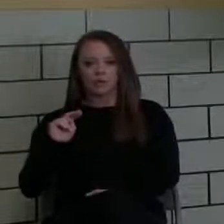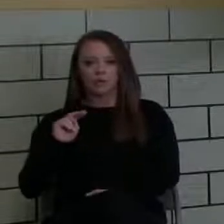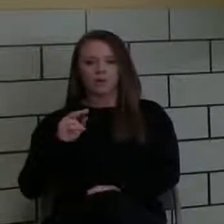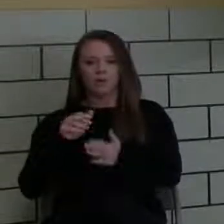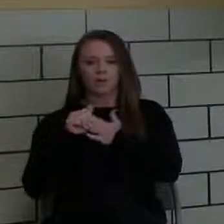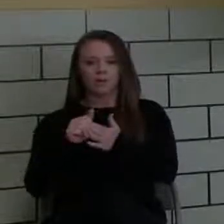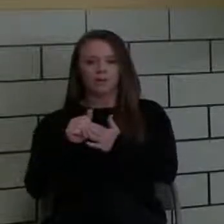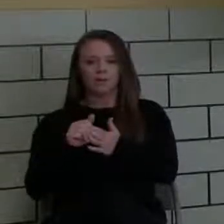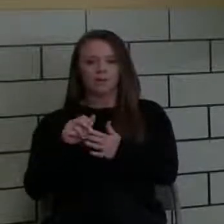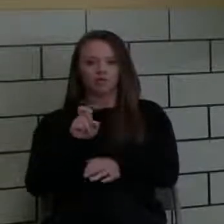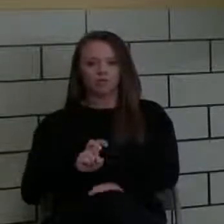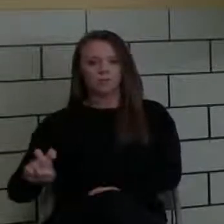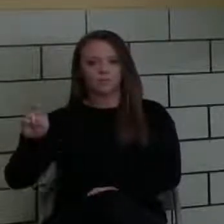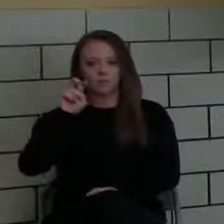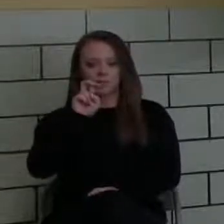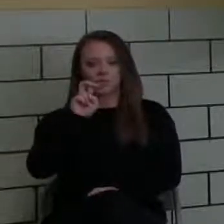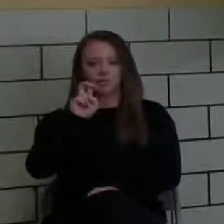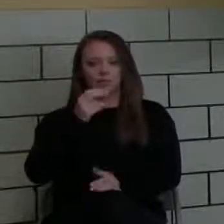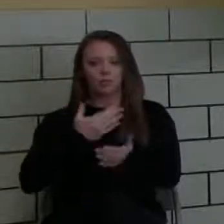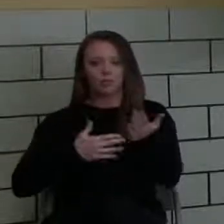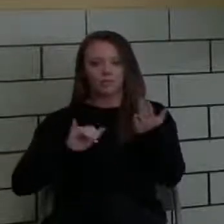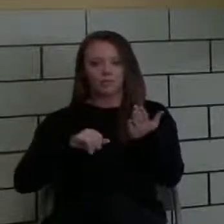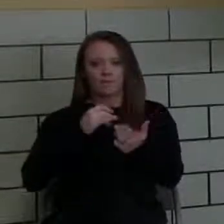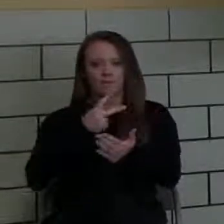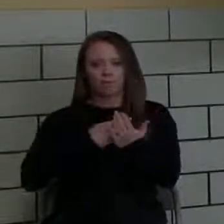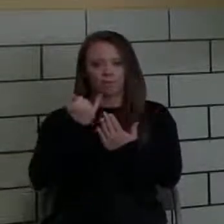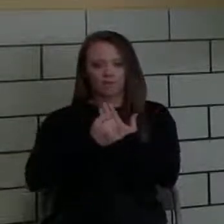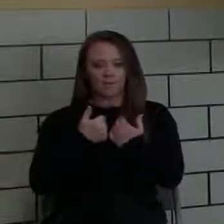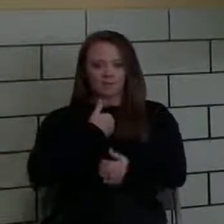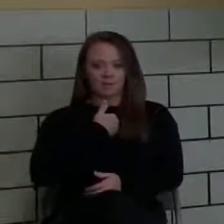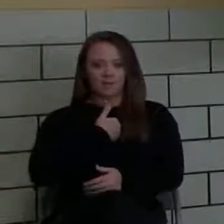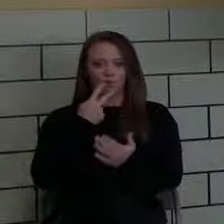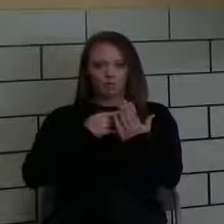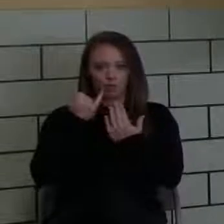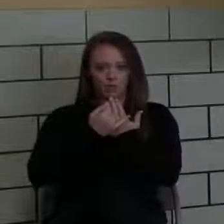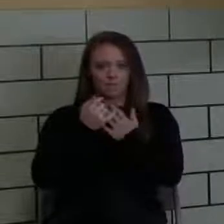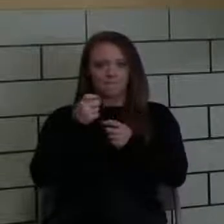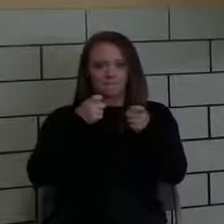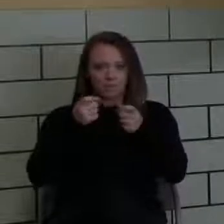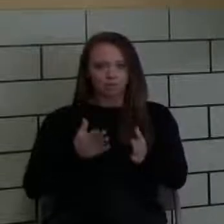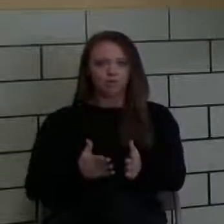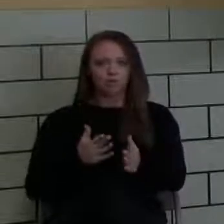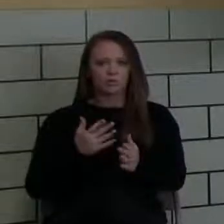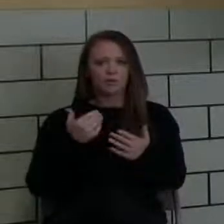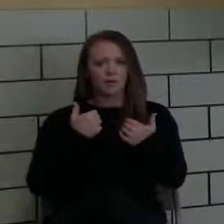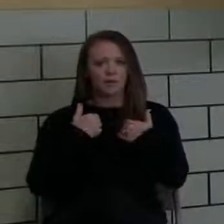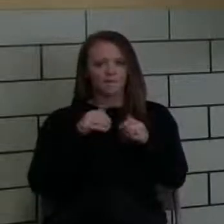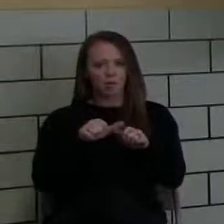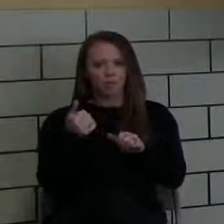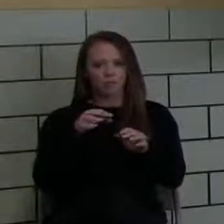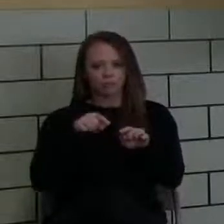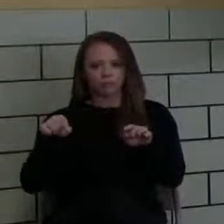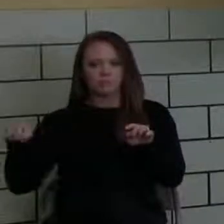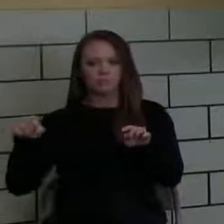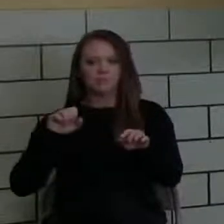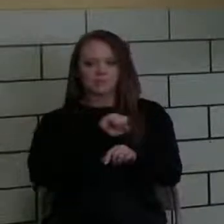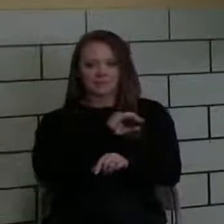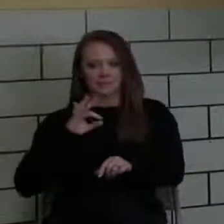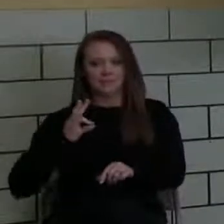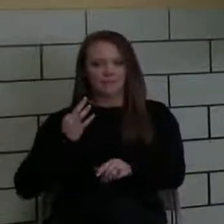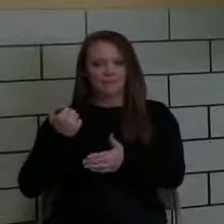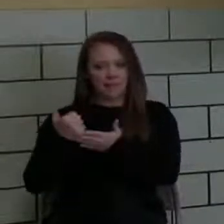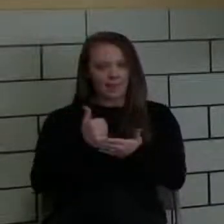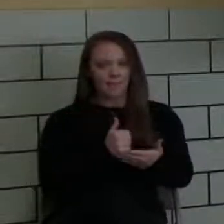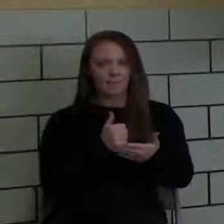landscape architect and planner and the project manager. We have another, lots more staff that have been helping us with